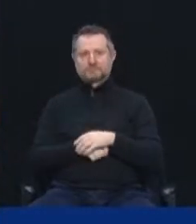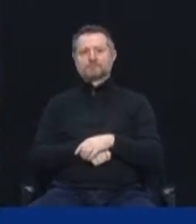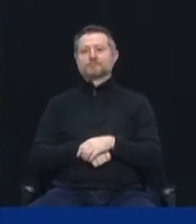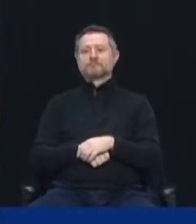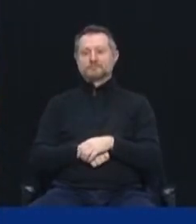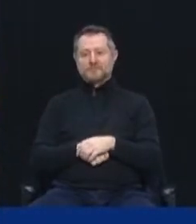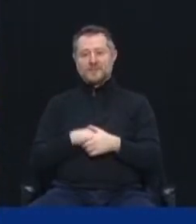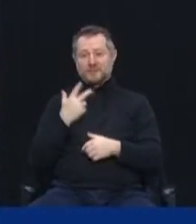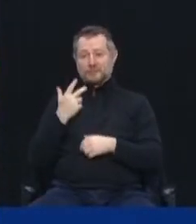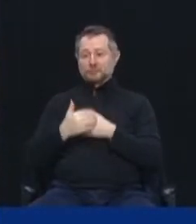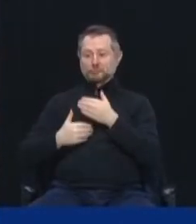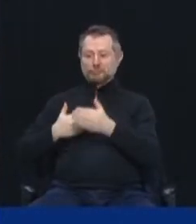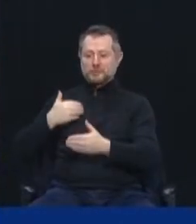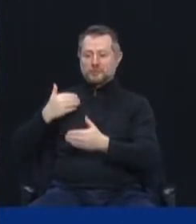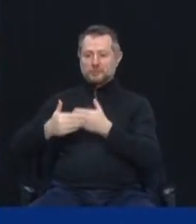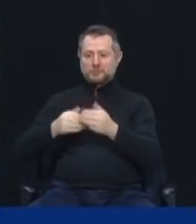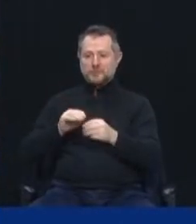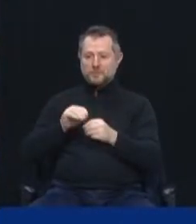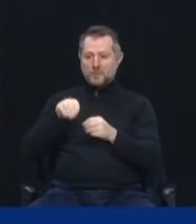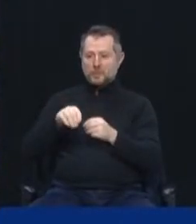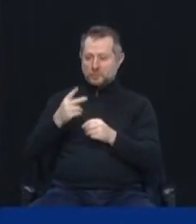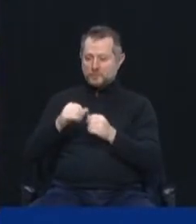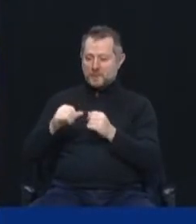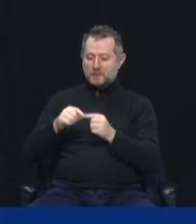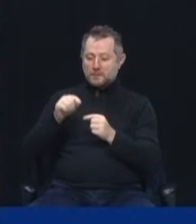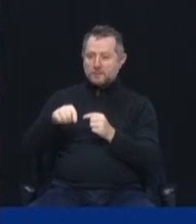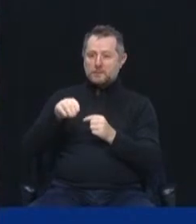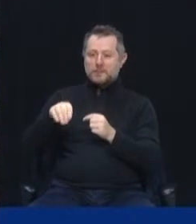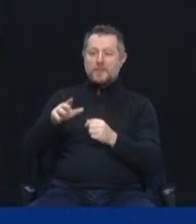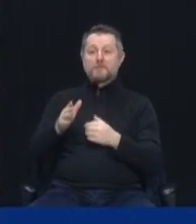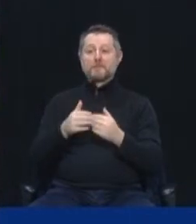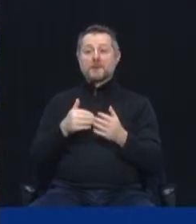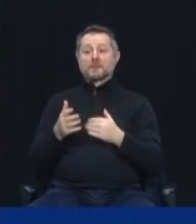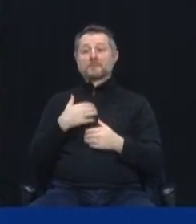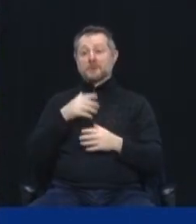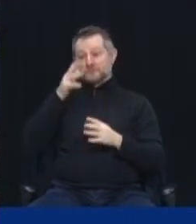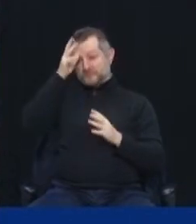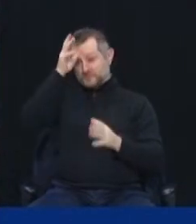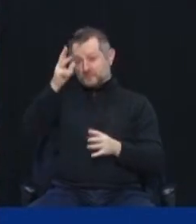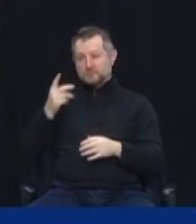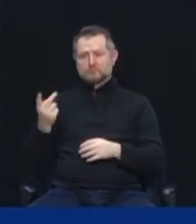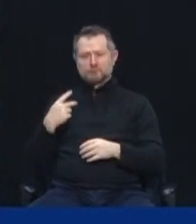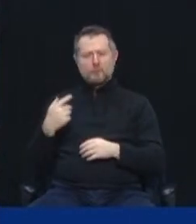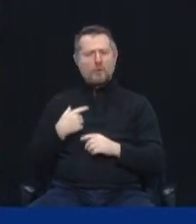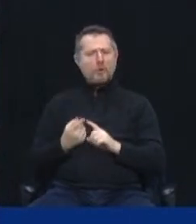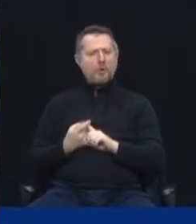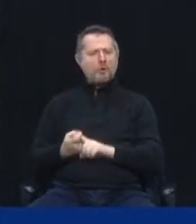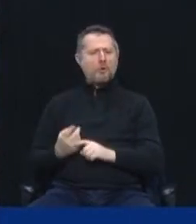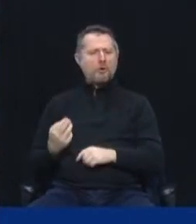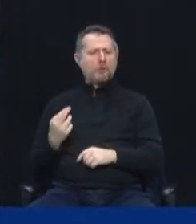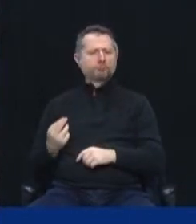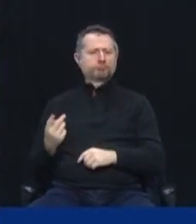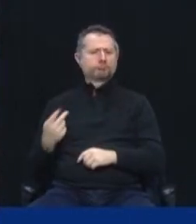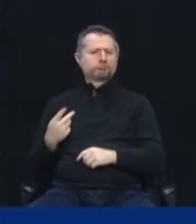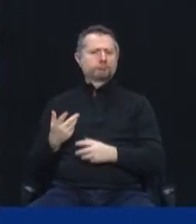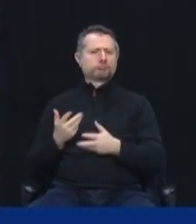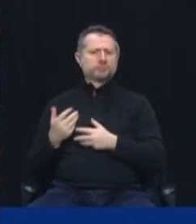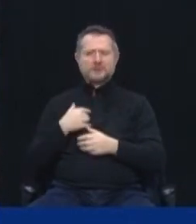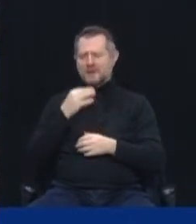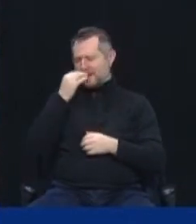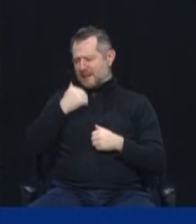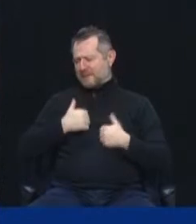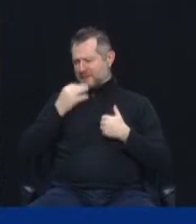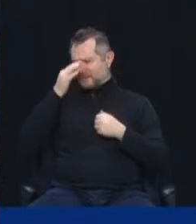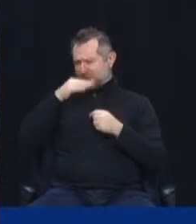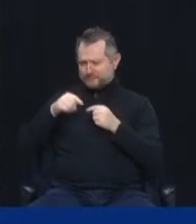But my grandfather and I were very close. He lived just down the block. And I